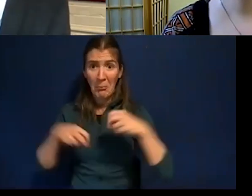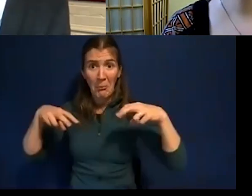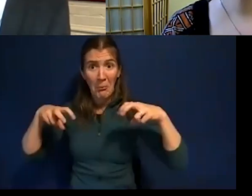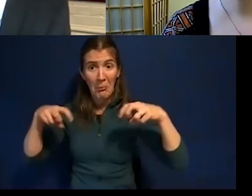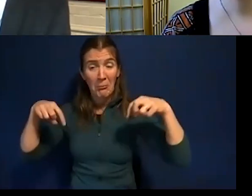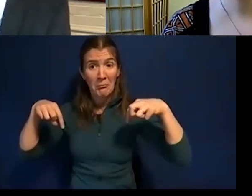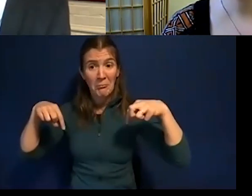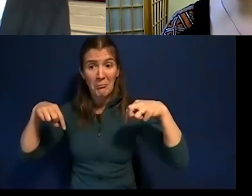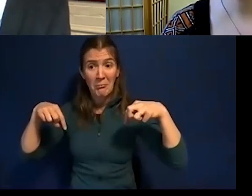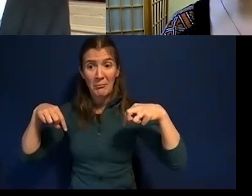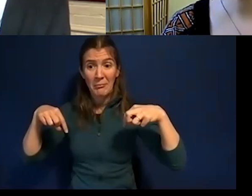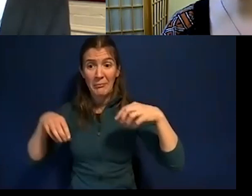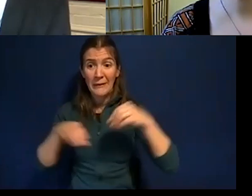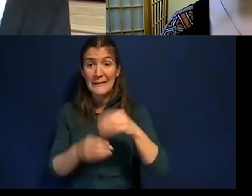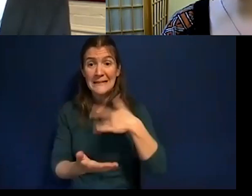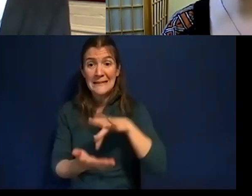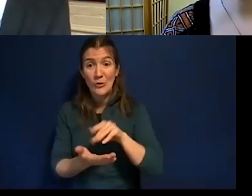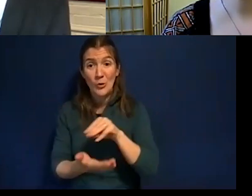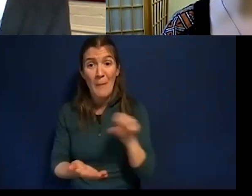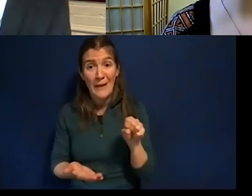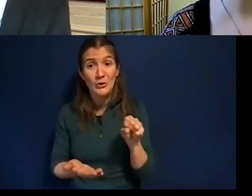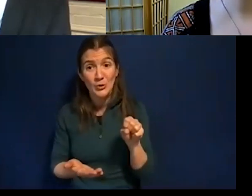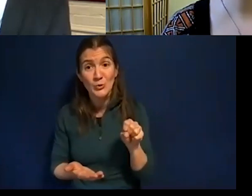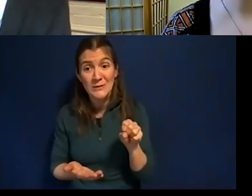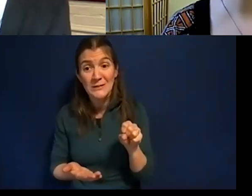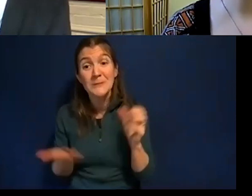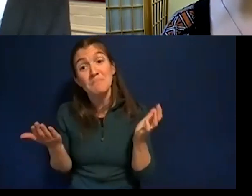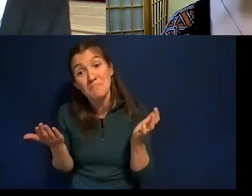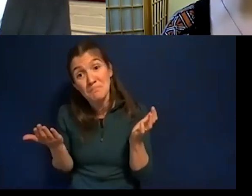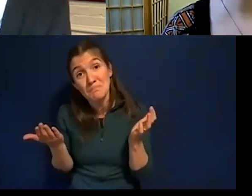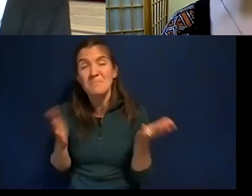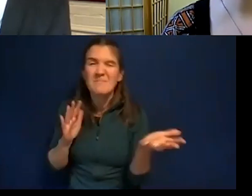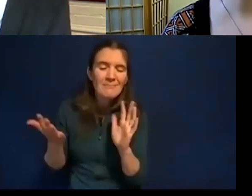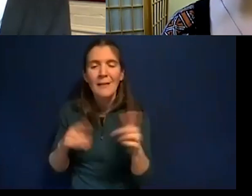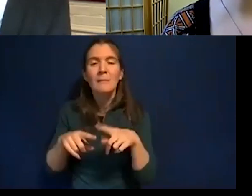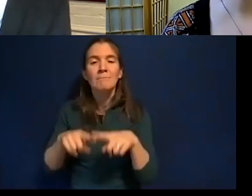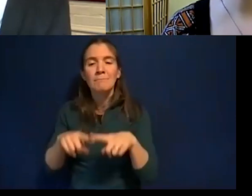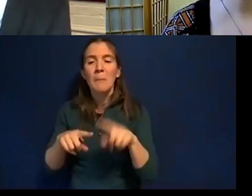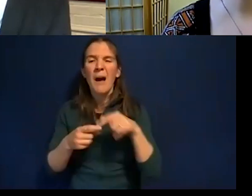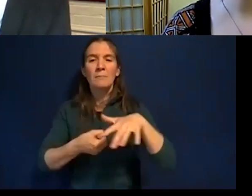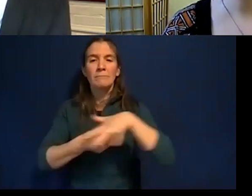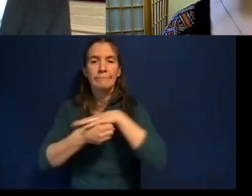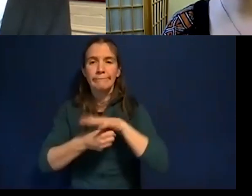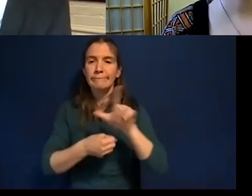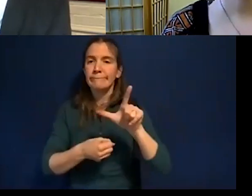you will, in central Massachusetts. But it's all going to be,